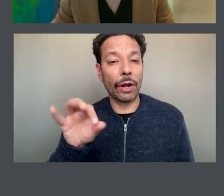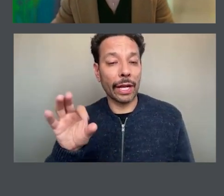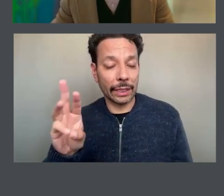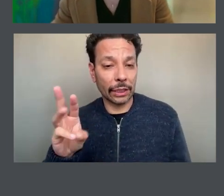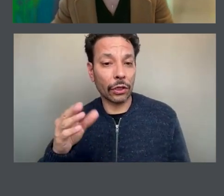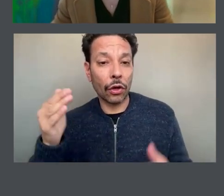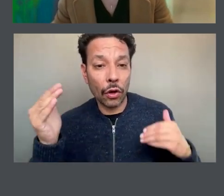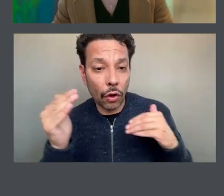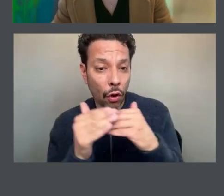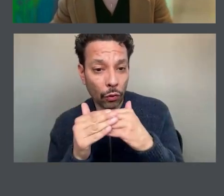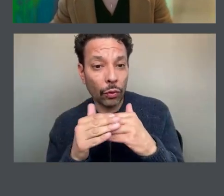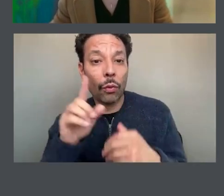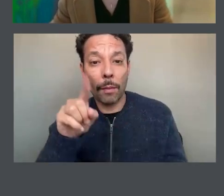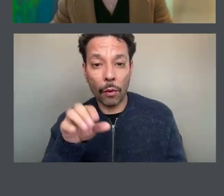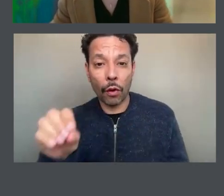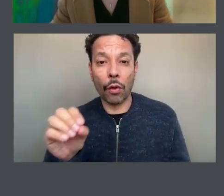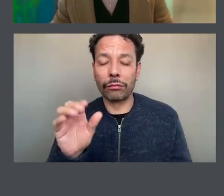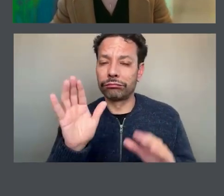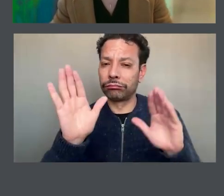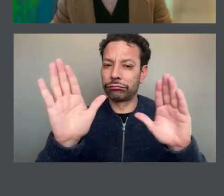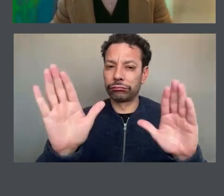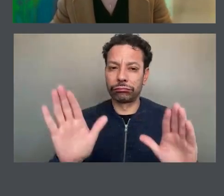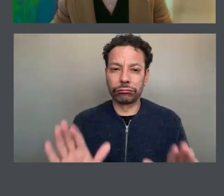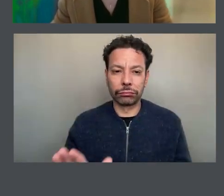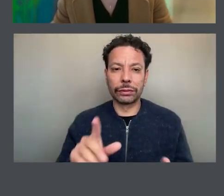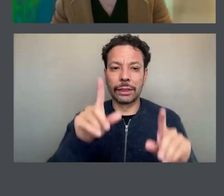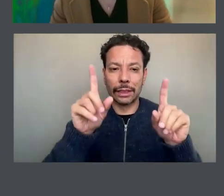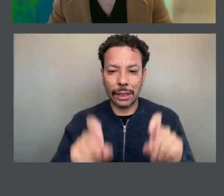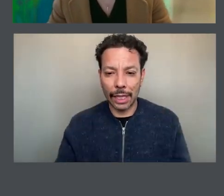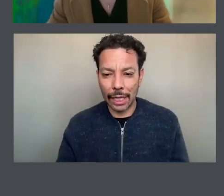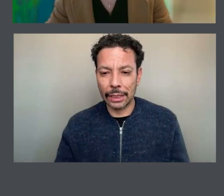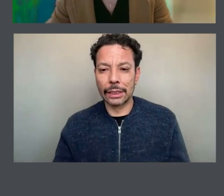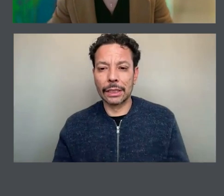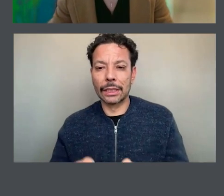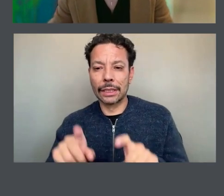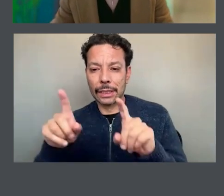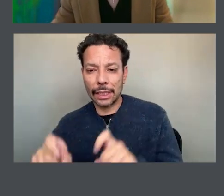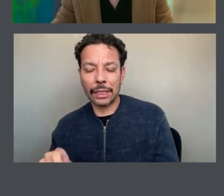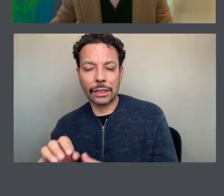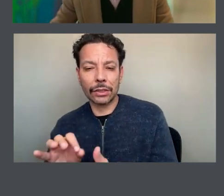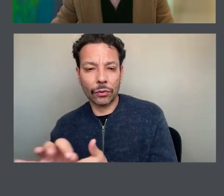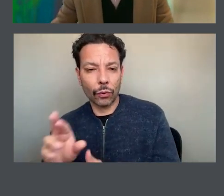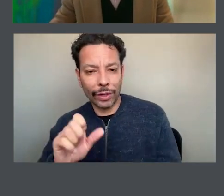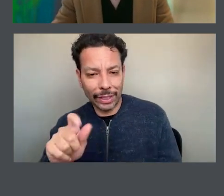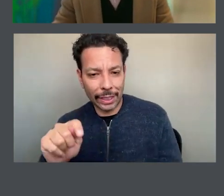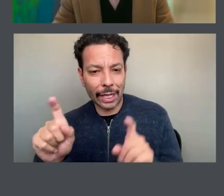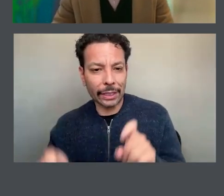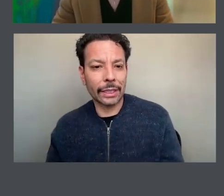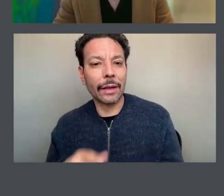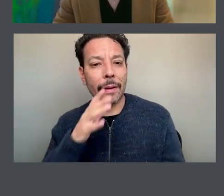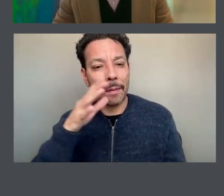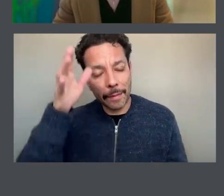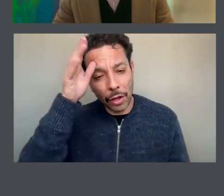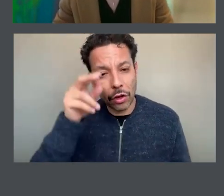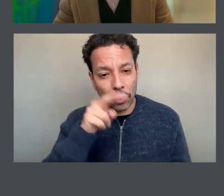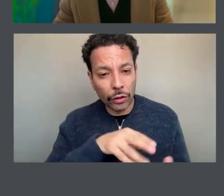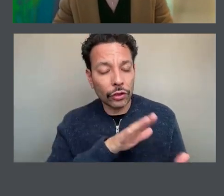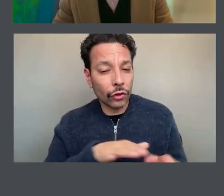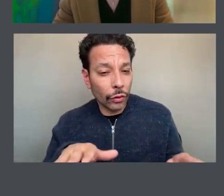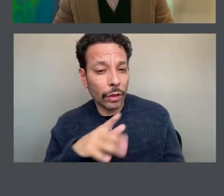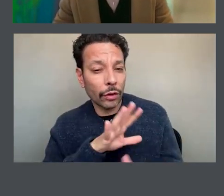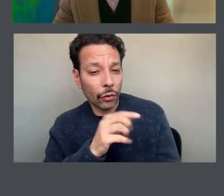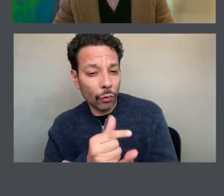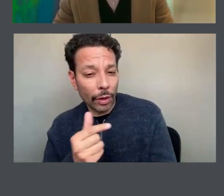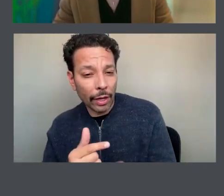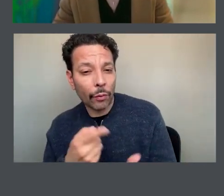so very close to 1.0, so it's excellent test-retest reliability. For the parent SSQ, so parents looking at their children and grading what